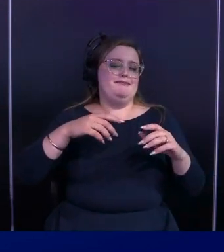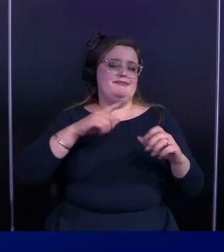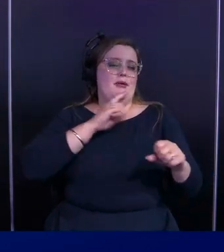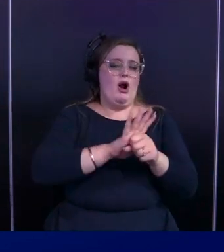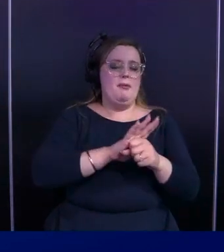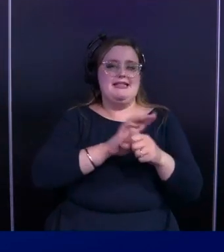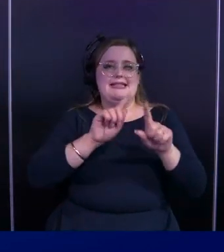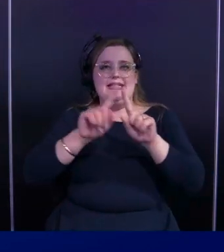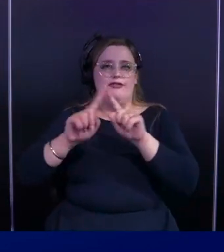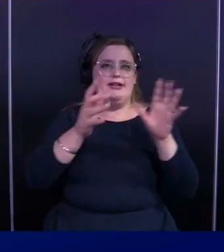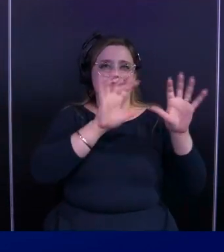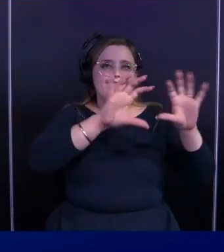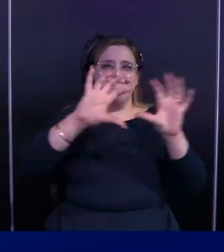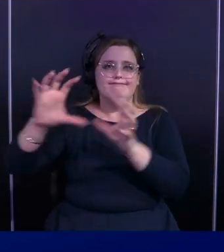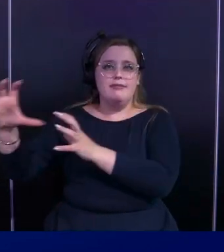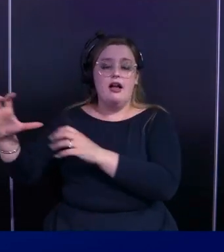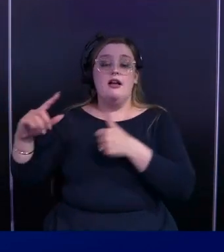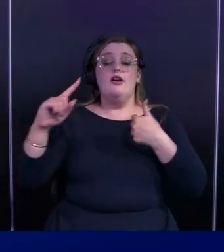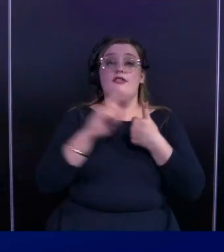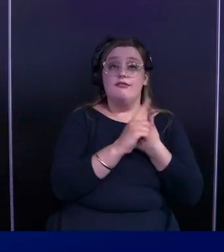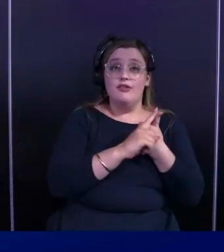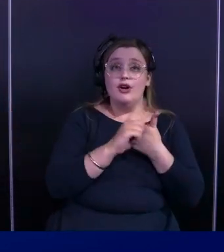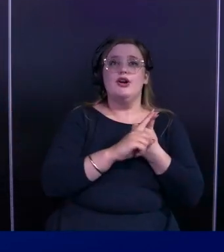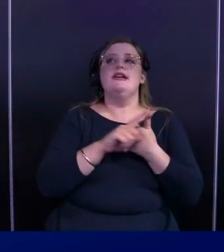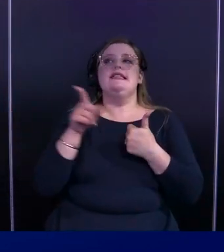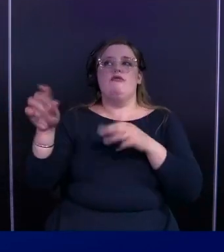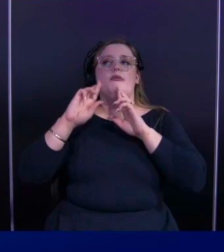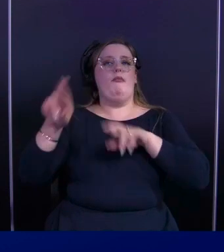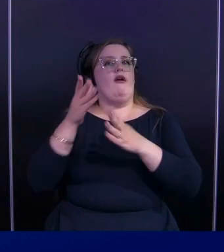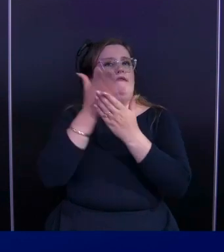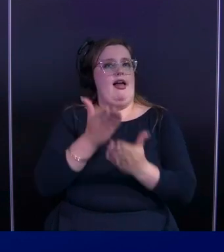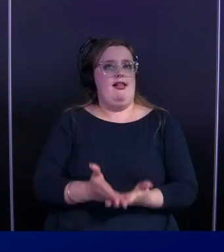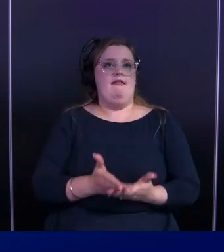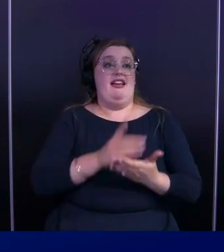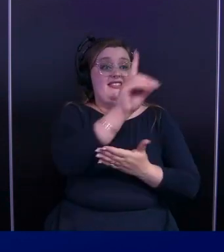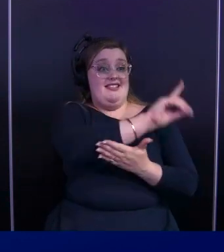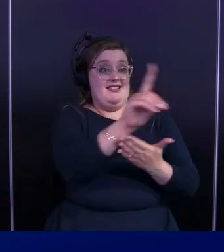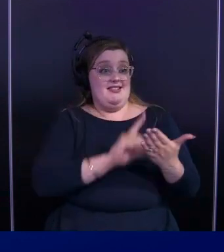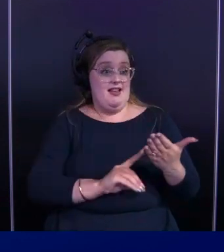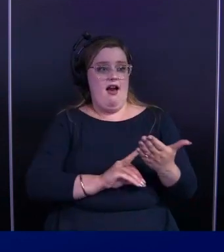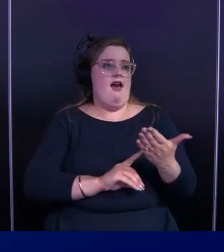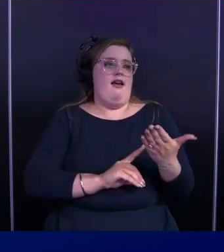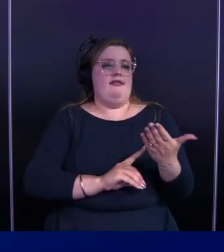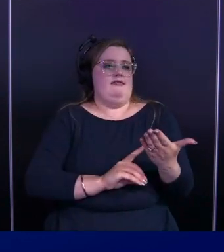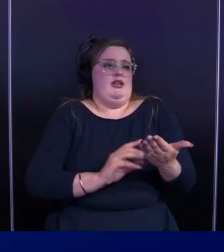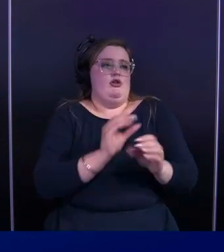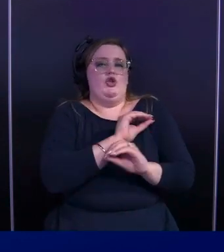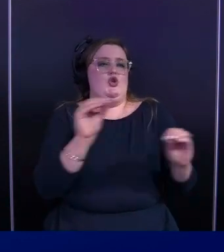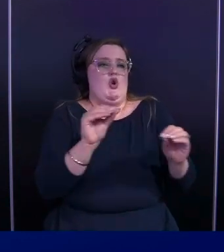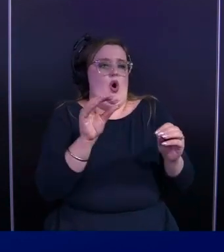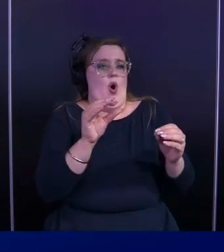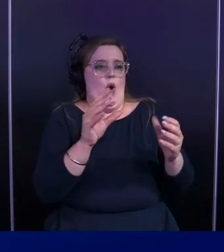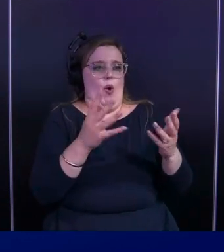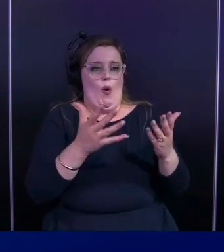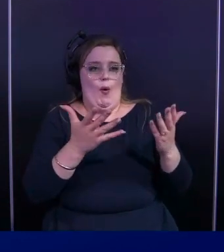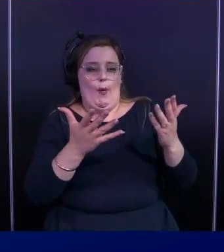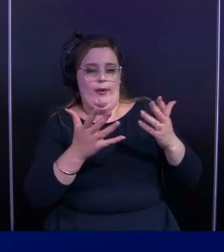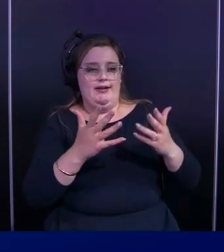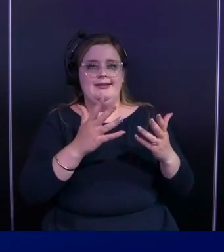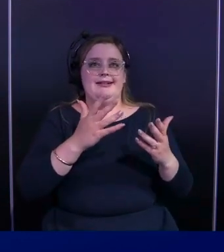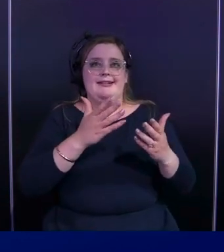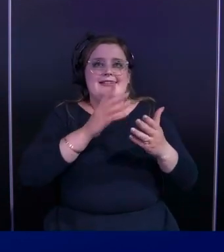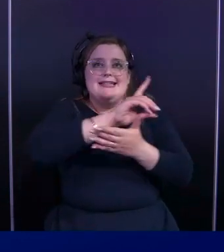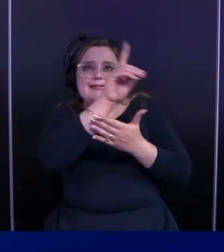report validates that by design, there's just no mechanism for any AWS operator to log into a Nitro